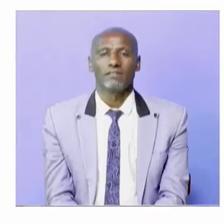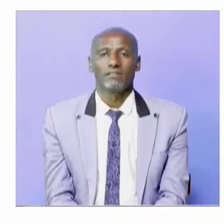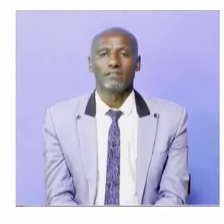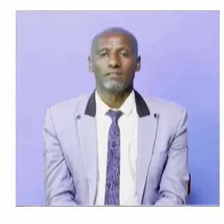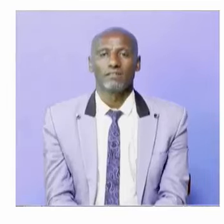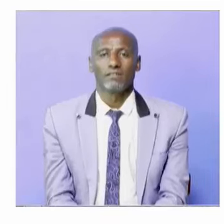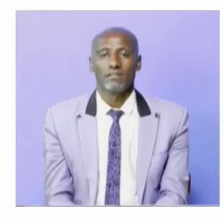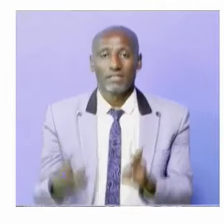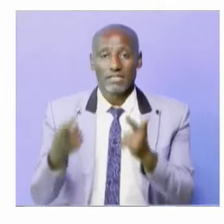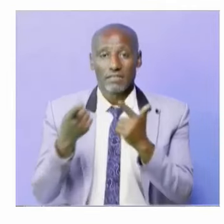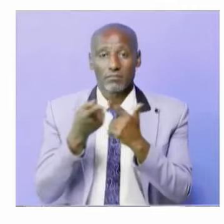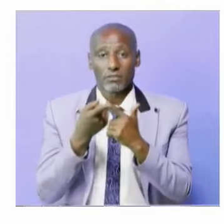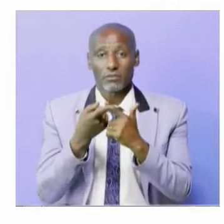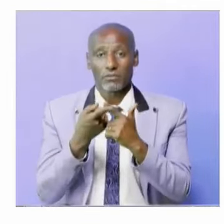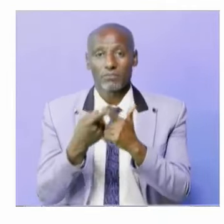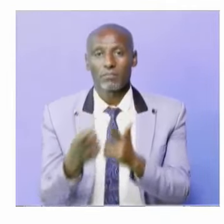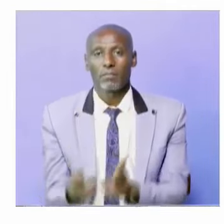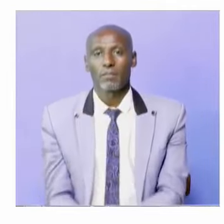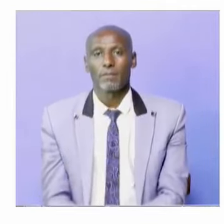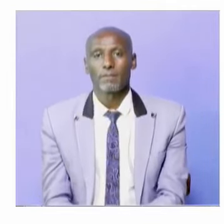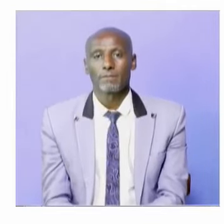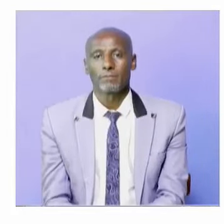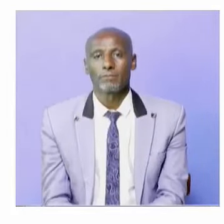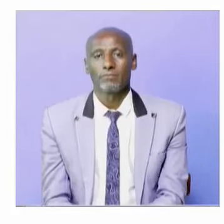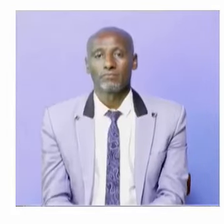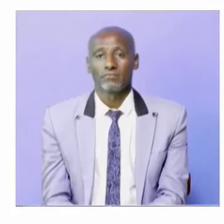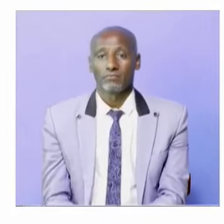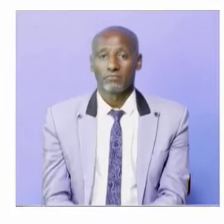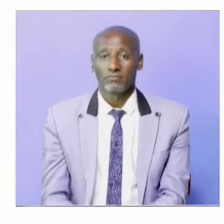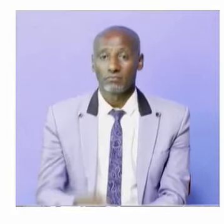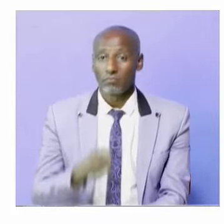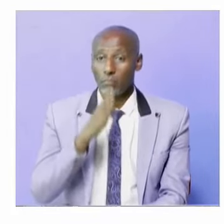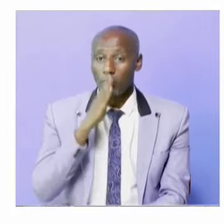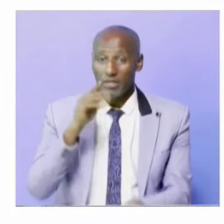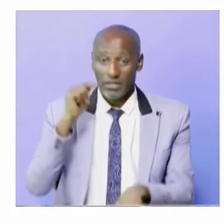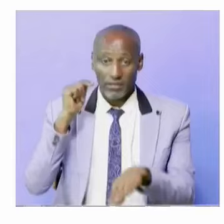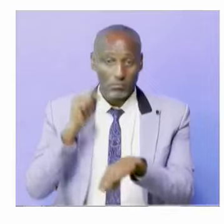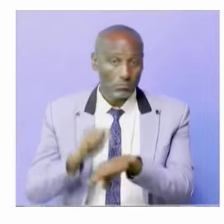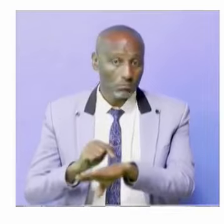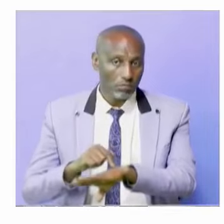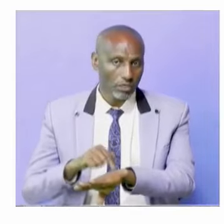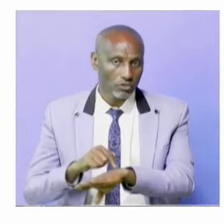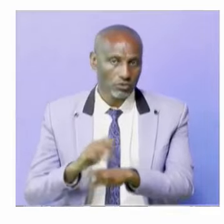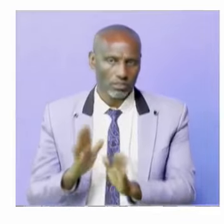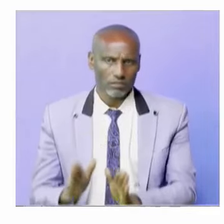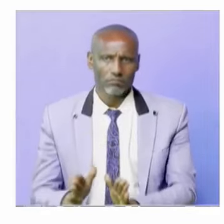And the second one, be punctual, okay?